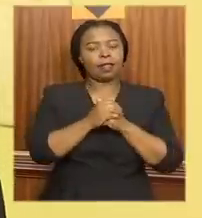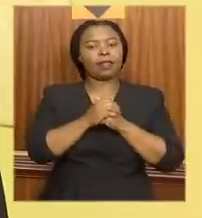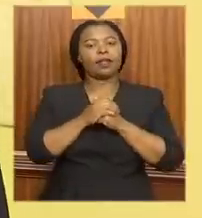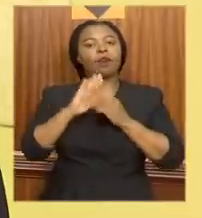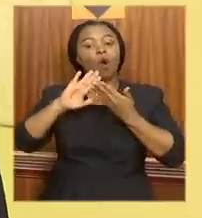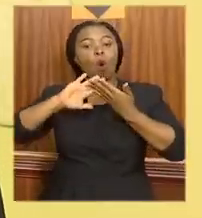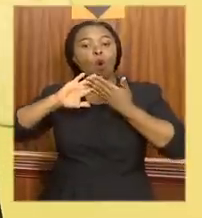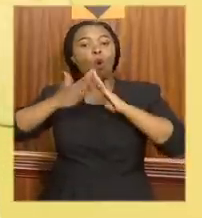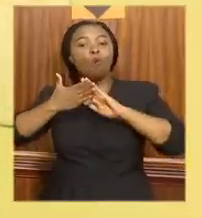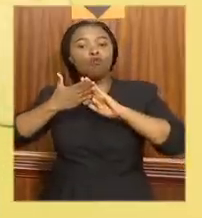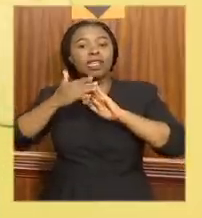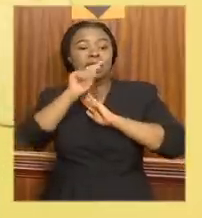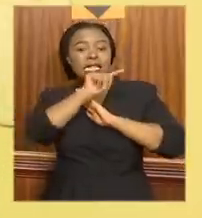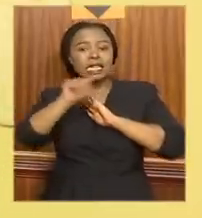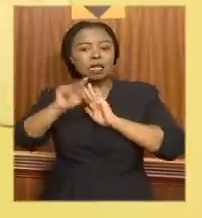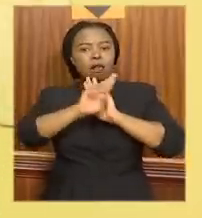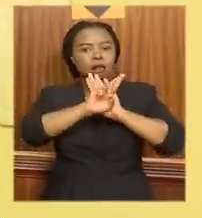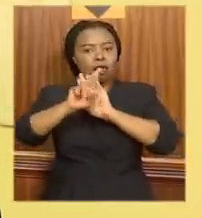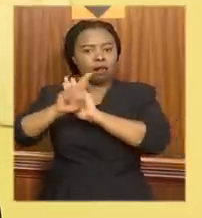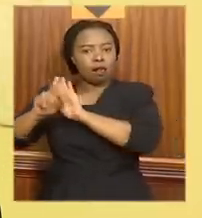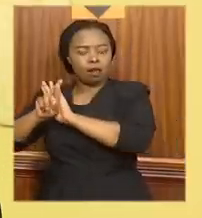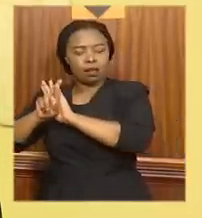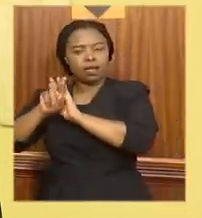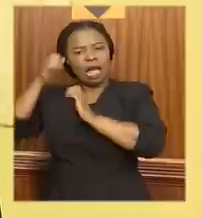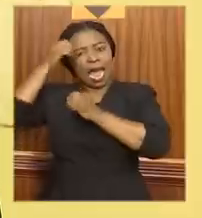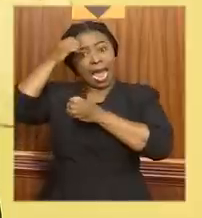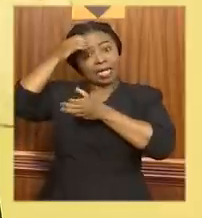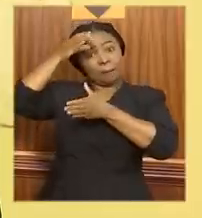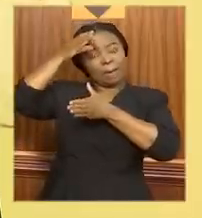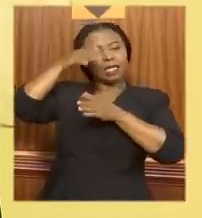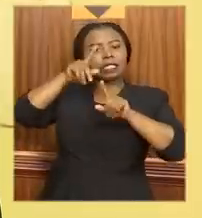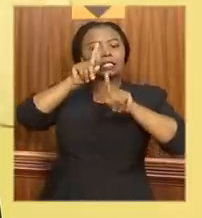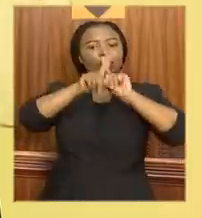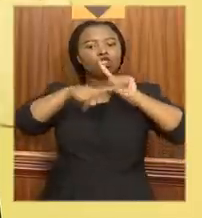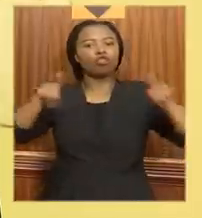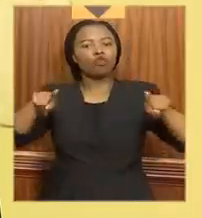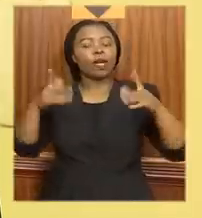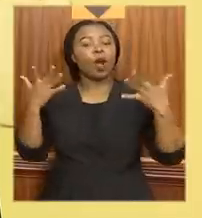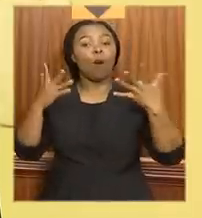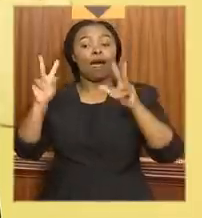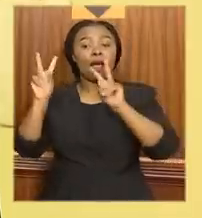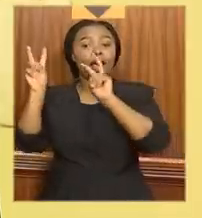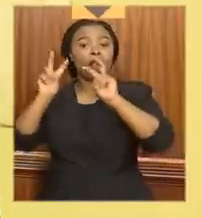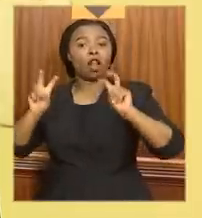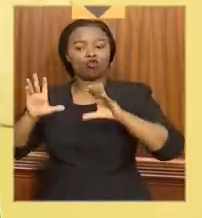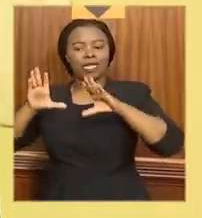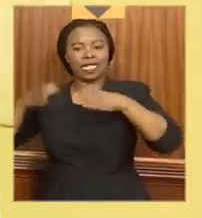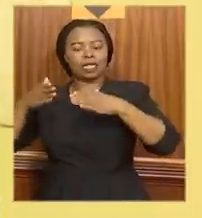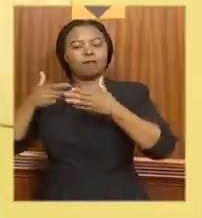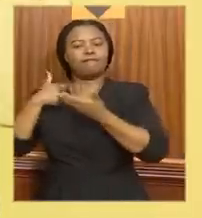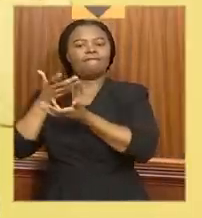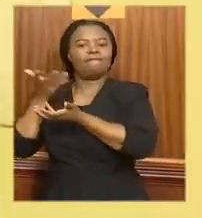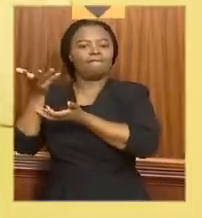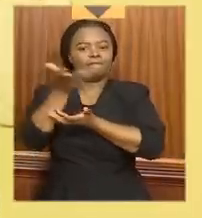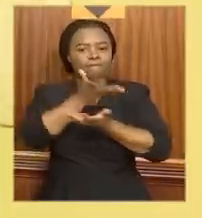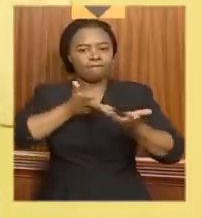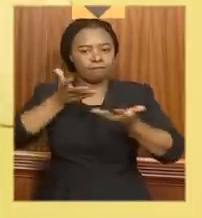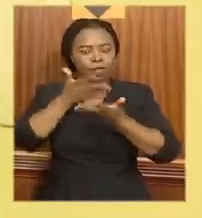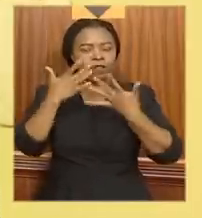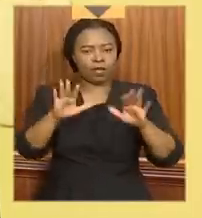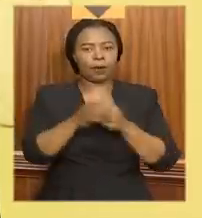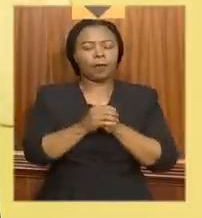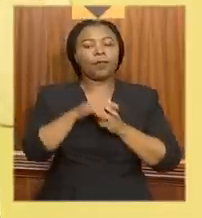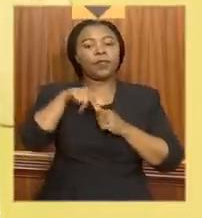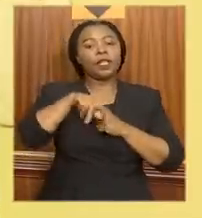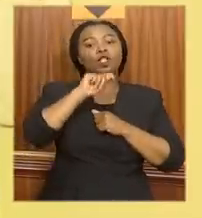community representatives, and several experts in the energy sector. This morning I also met with political